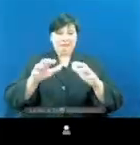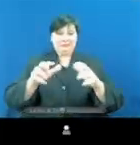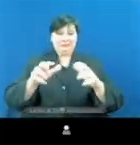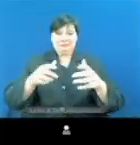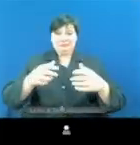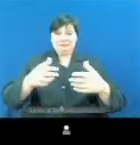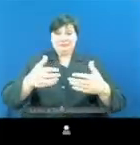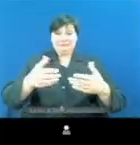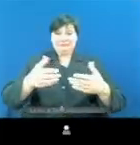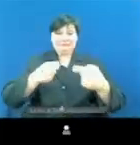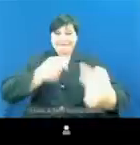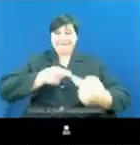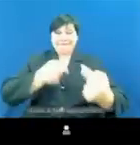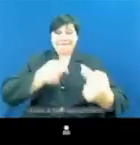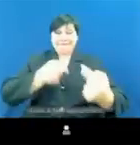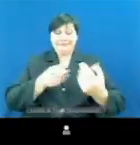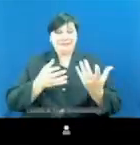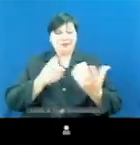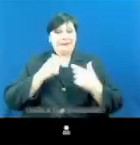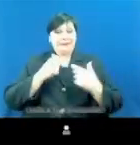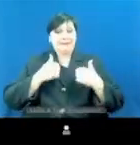who would know.